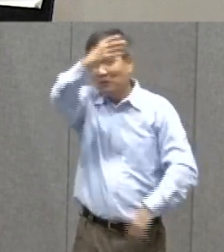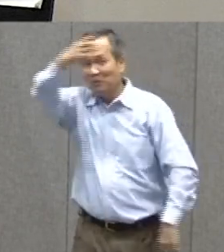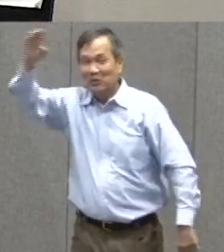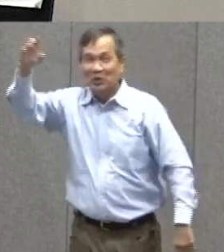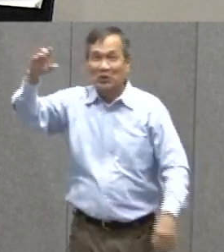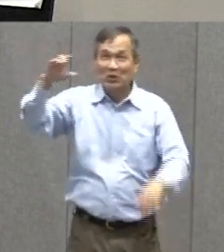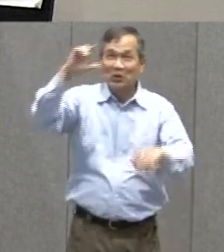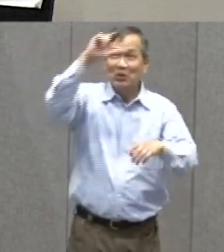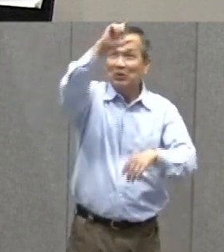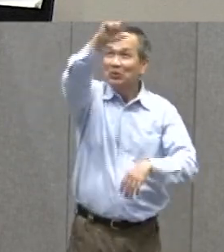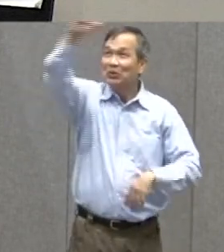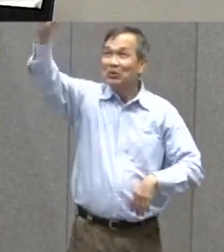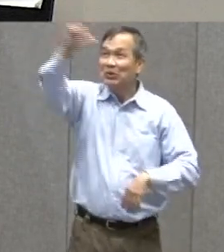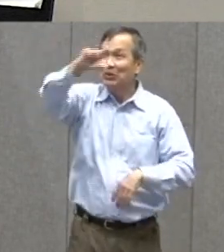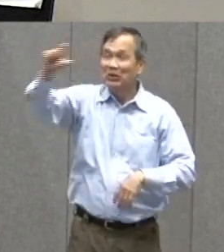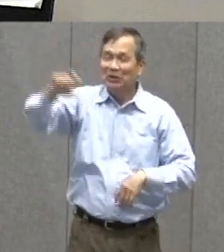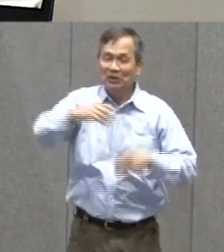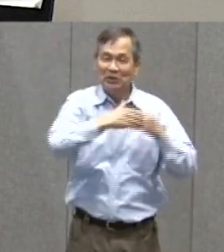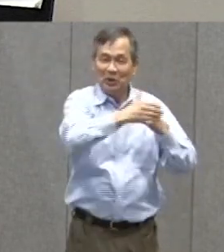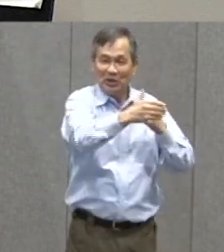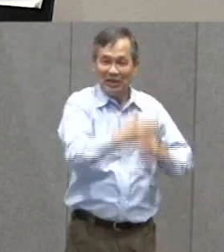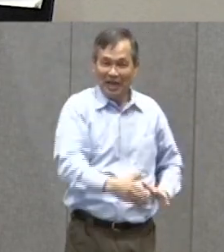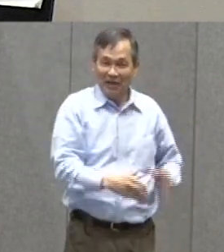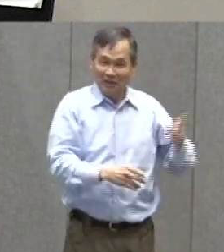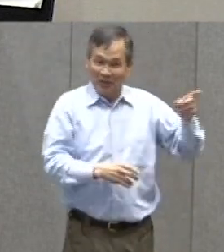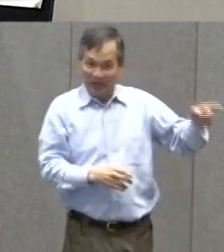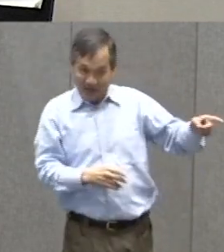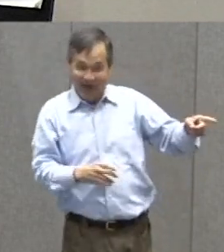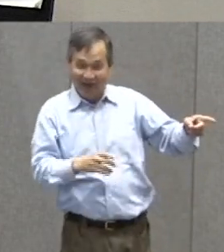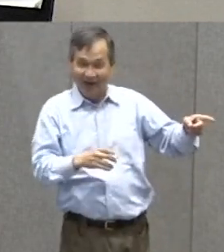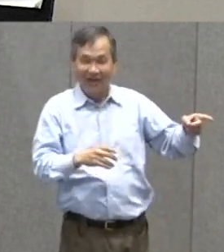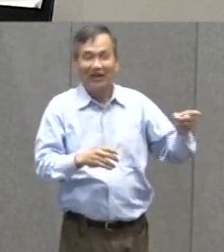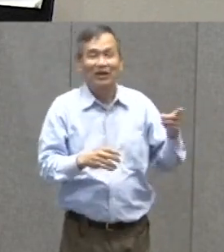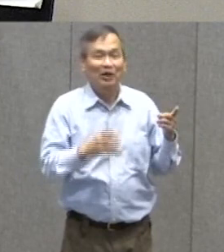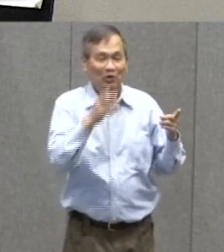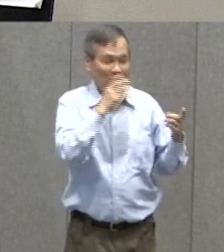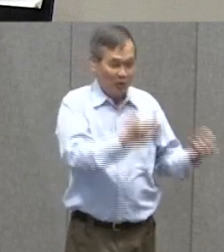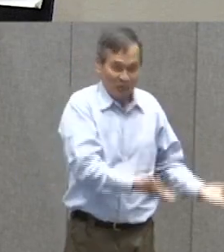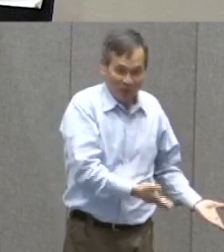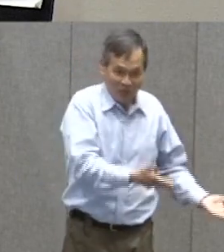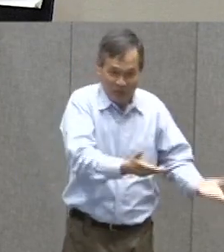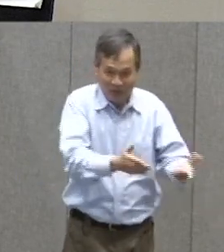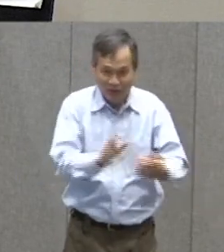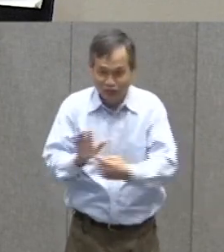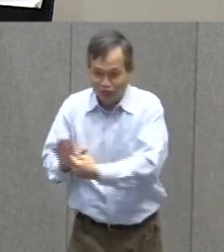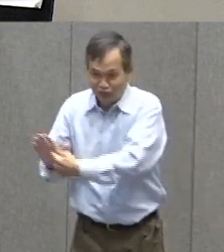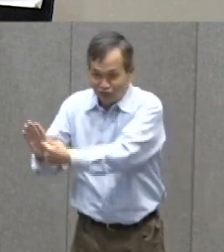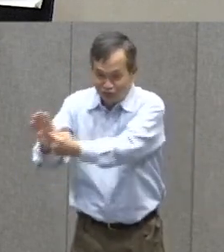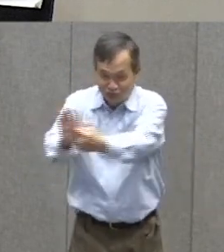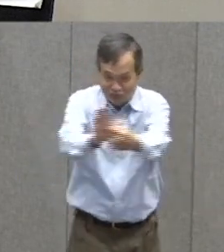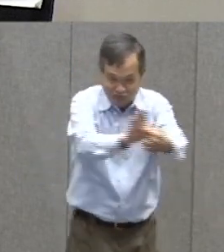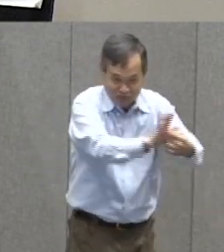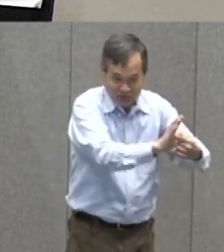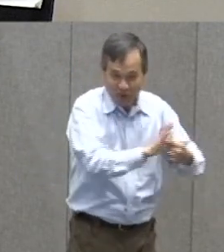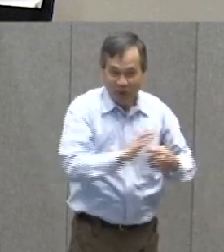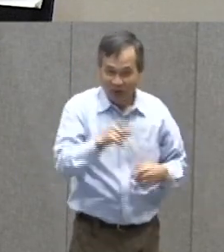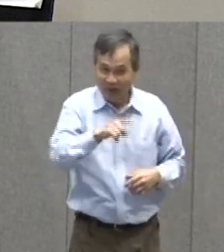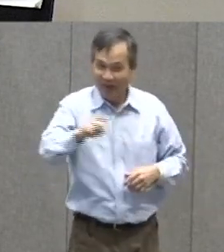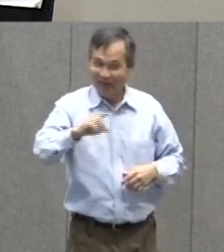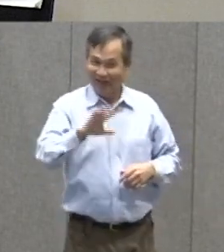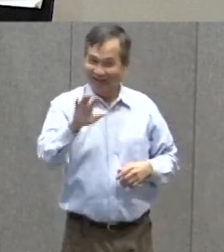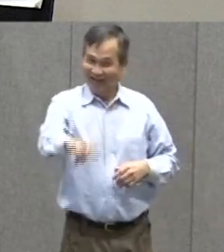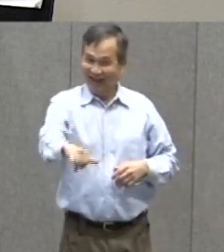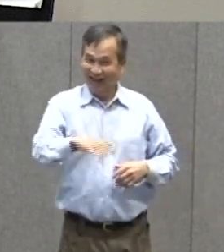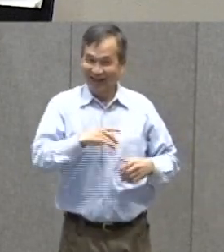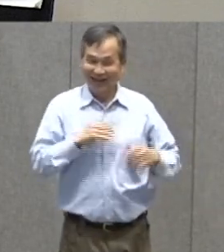so she's like, our neighbor takes it out and shares it with you. So that's a get-together that we do